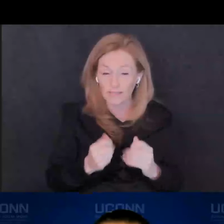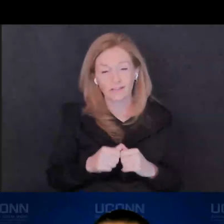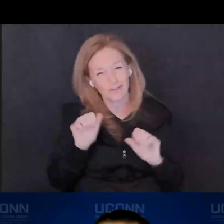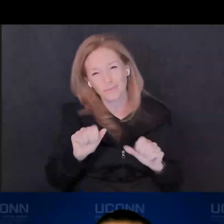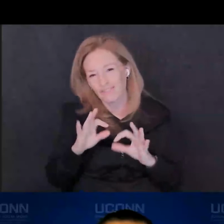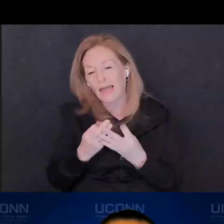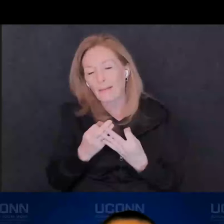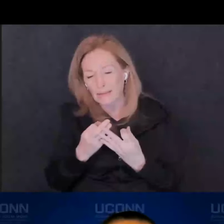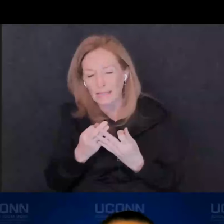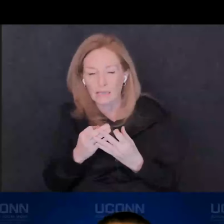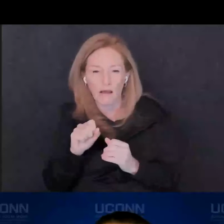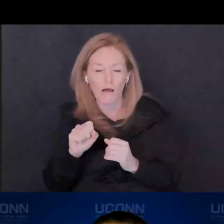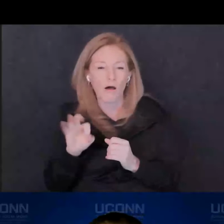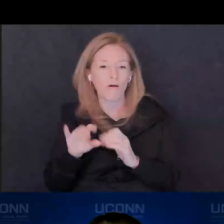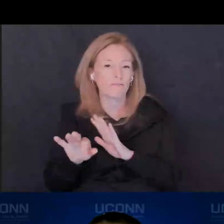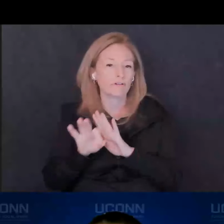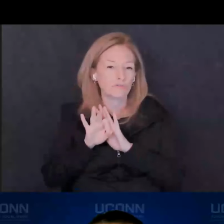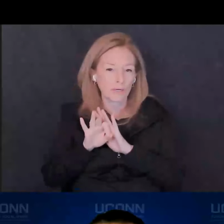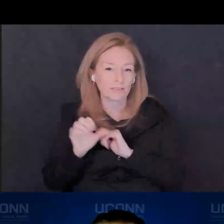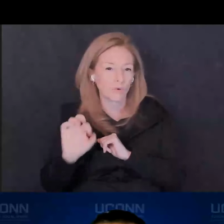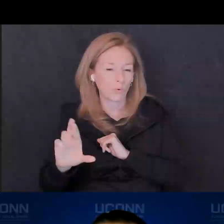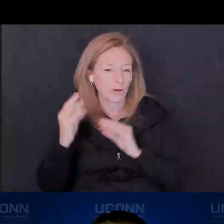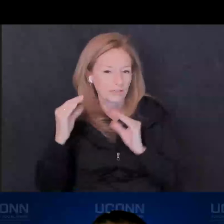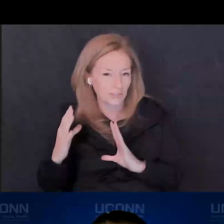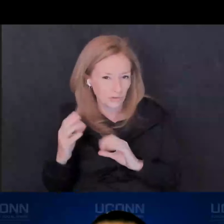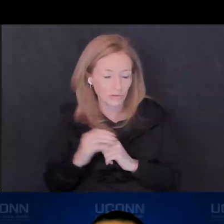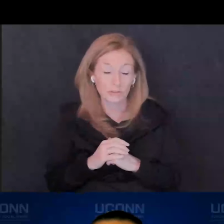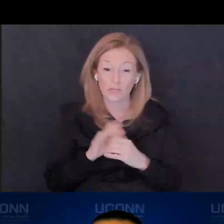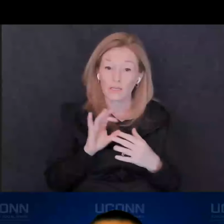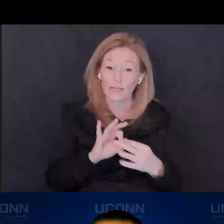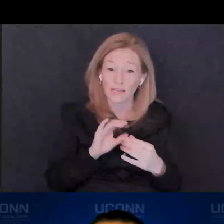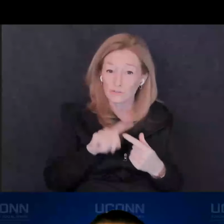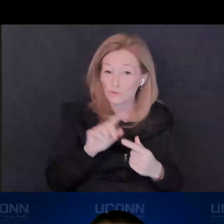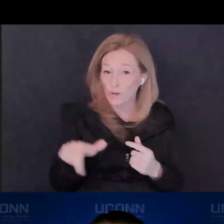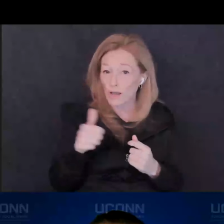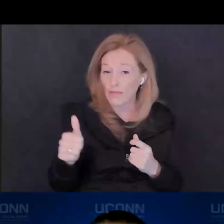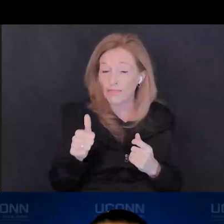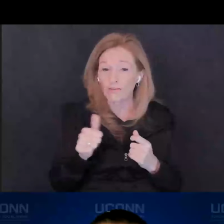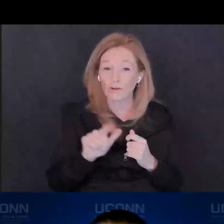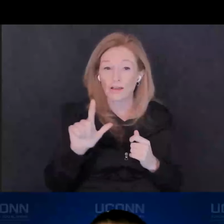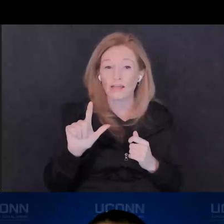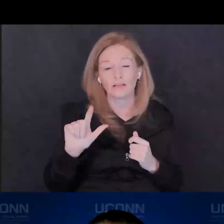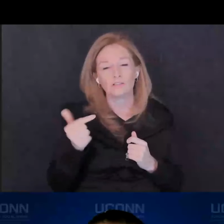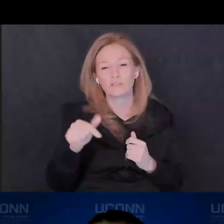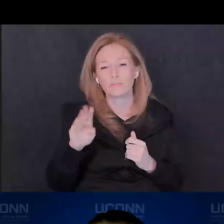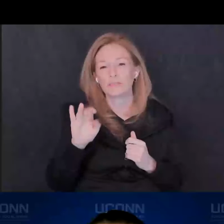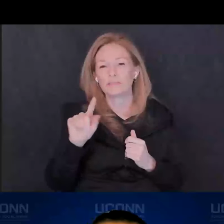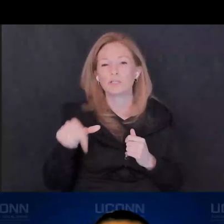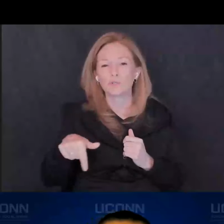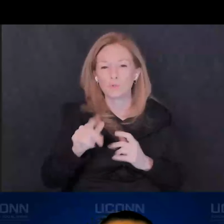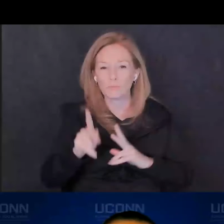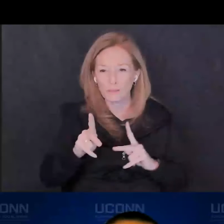teachers, it could be mentors, connection to other LGBTQ people, positive role models or being a role model to